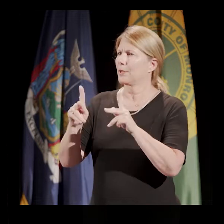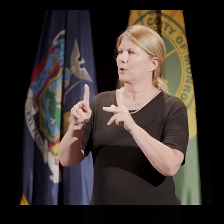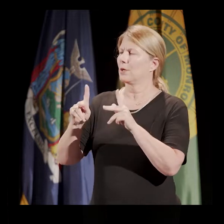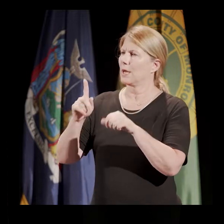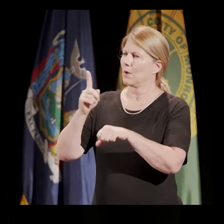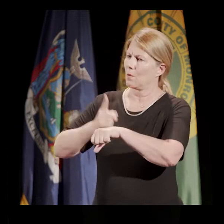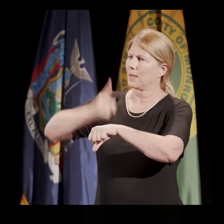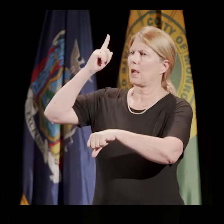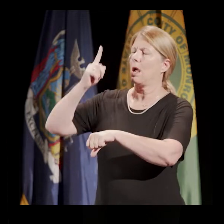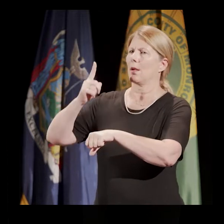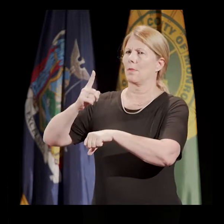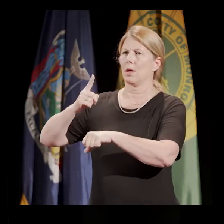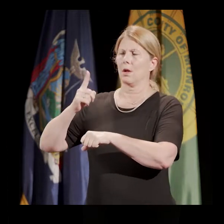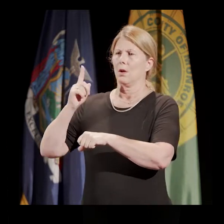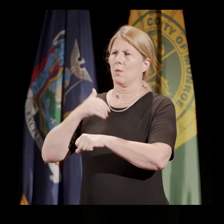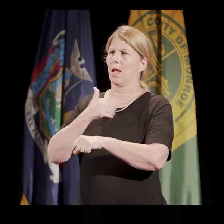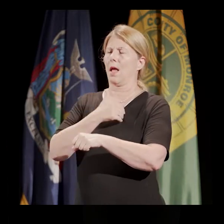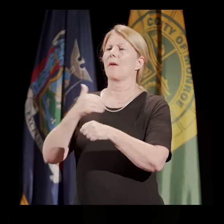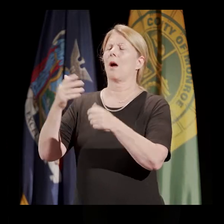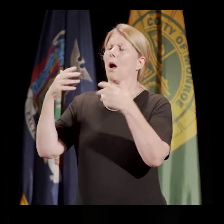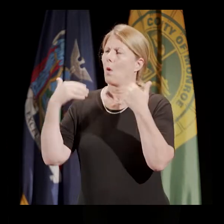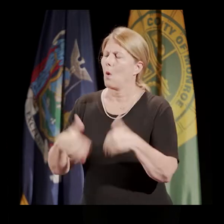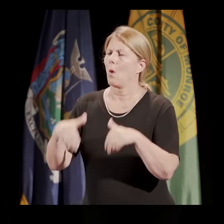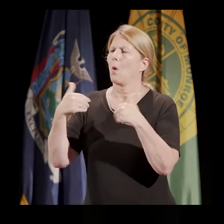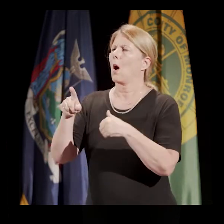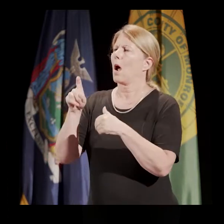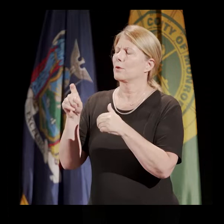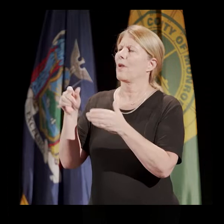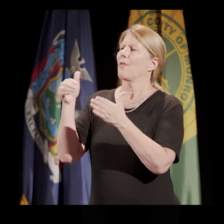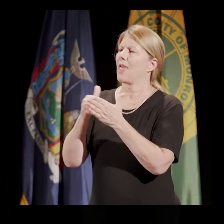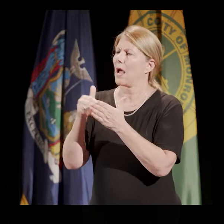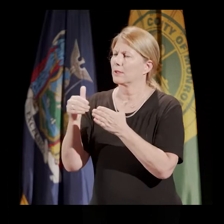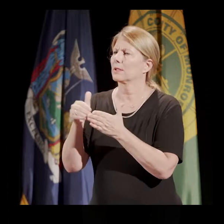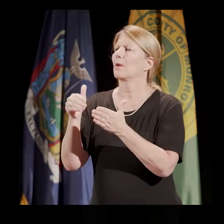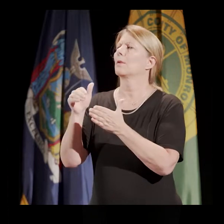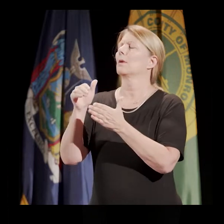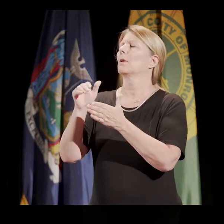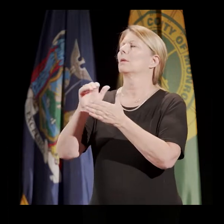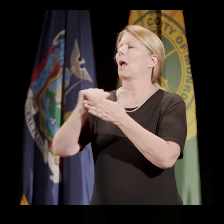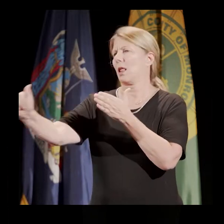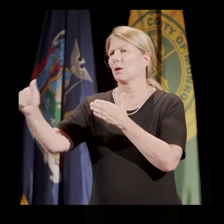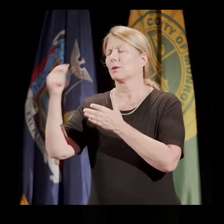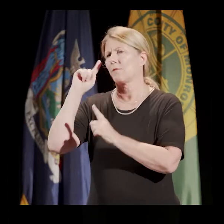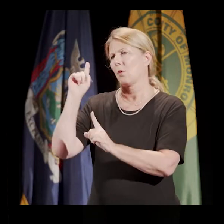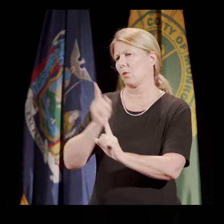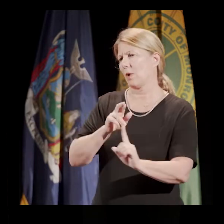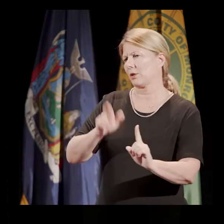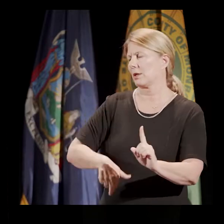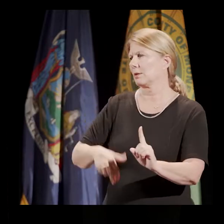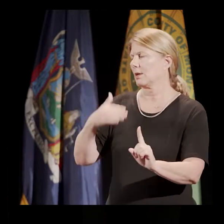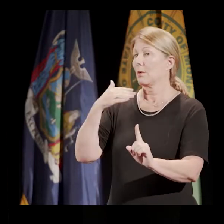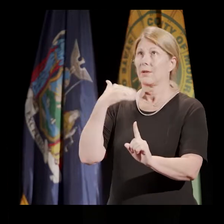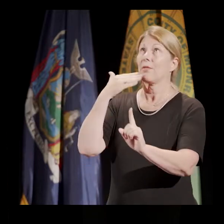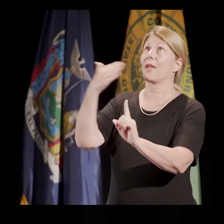of millions of dollars to take Rochester to the next level. And I want to thank Senator Schumer, Senator